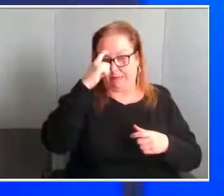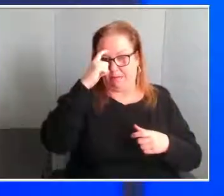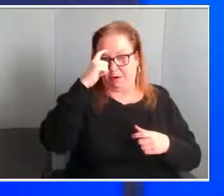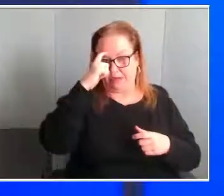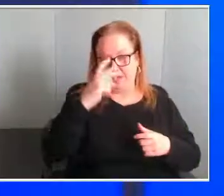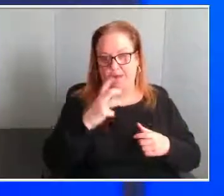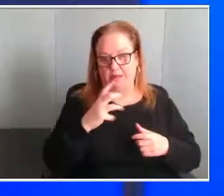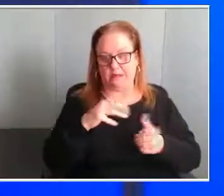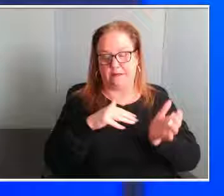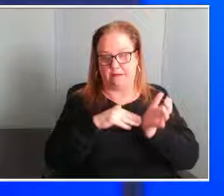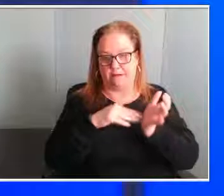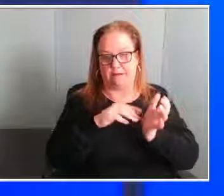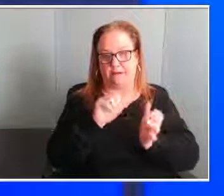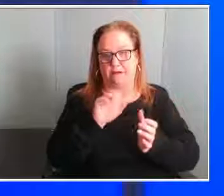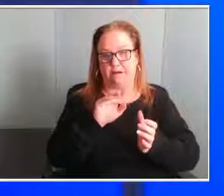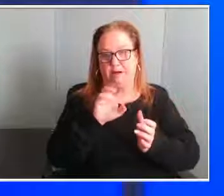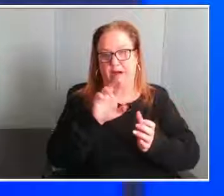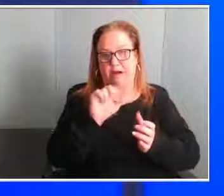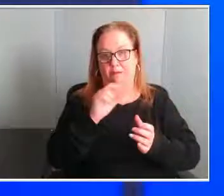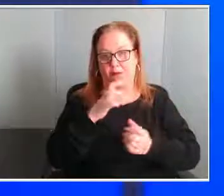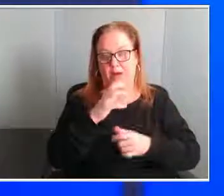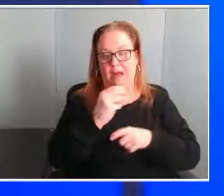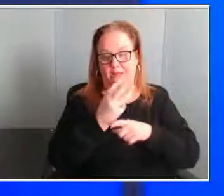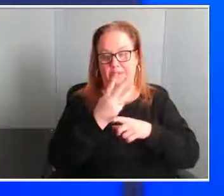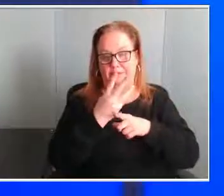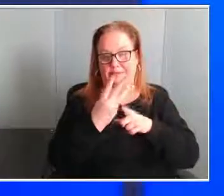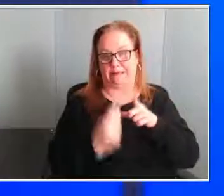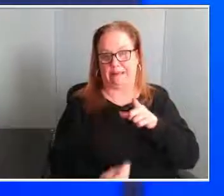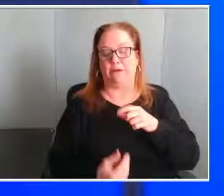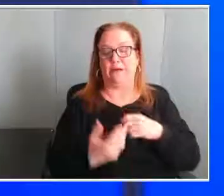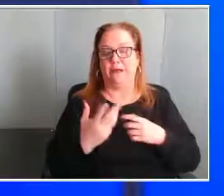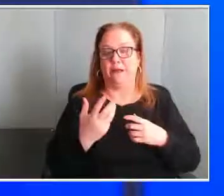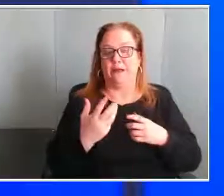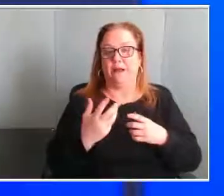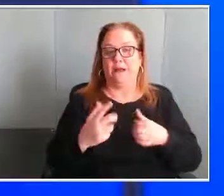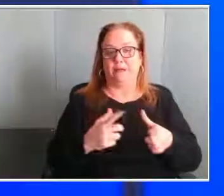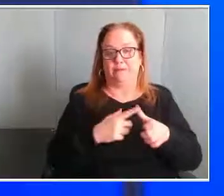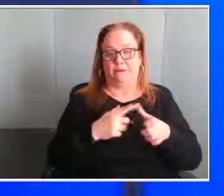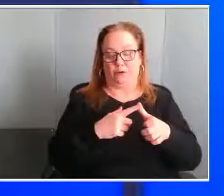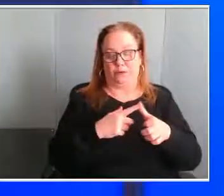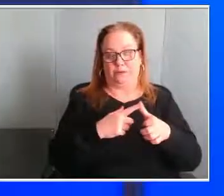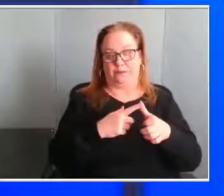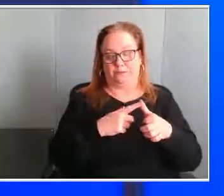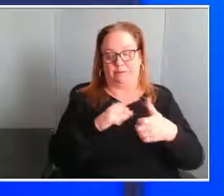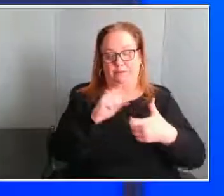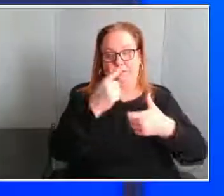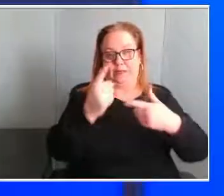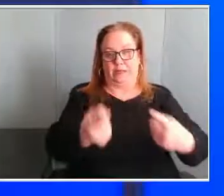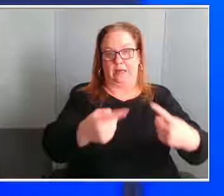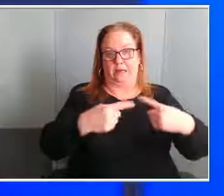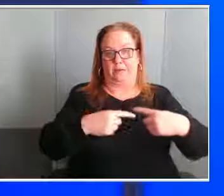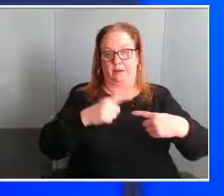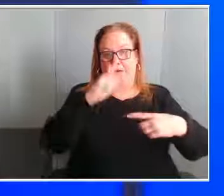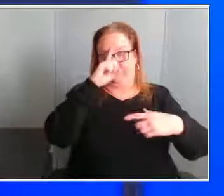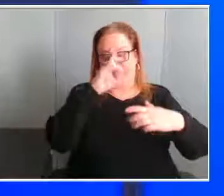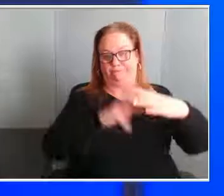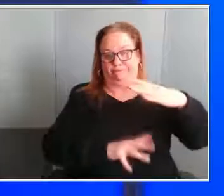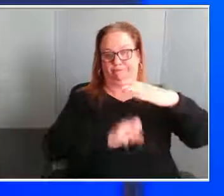Dr. Abraham and his group will go after. So yes, the first line medical management when somebody comes in with acute stroke